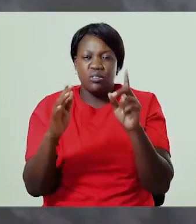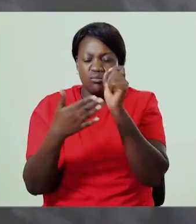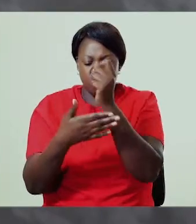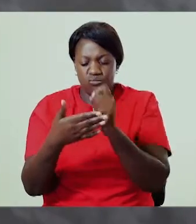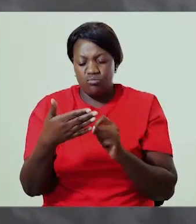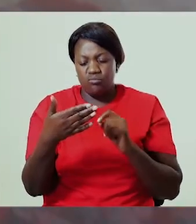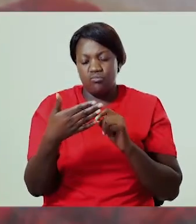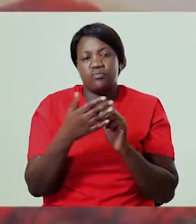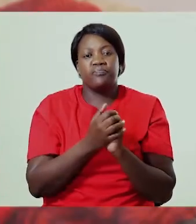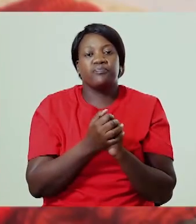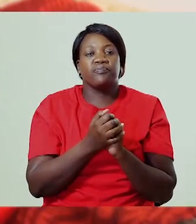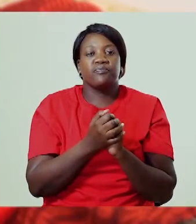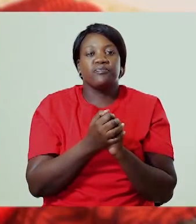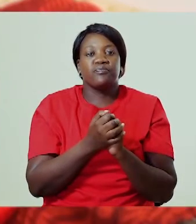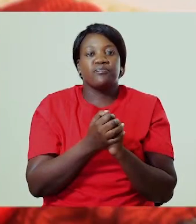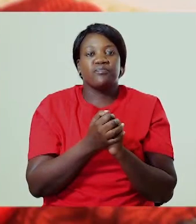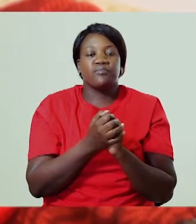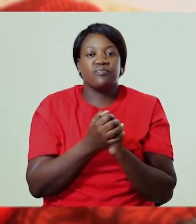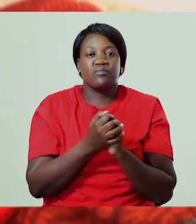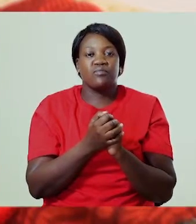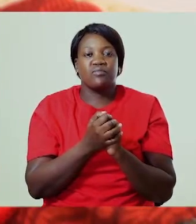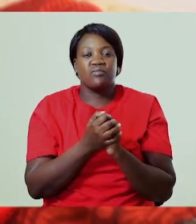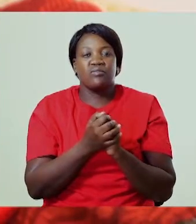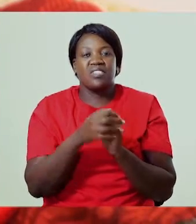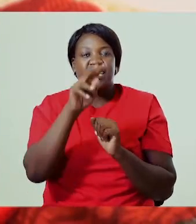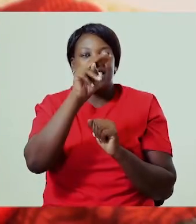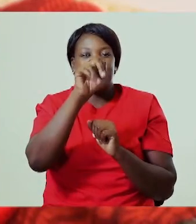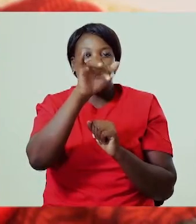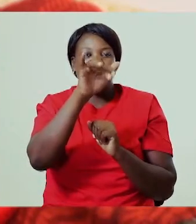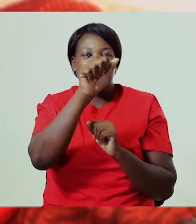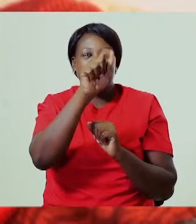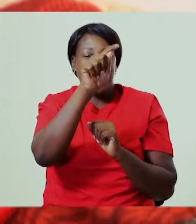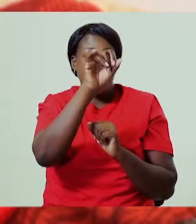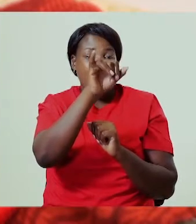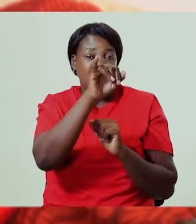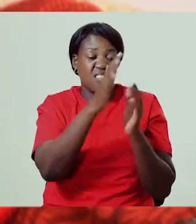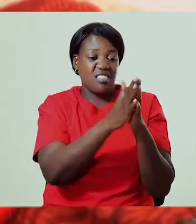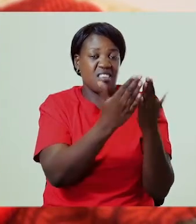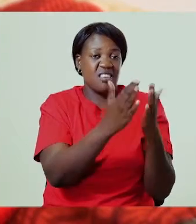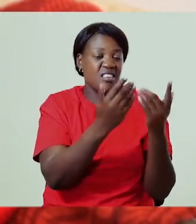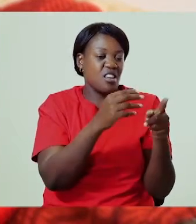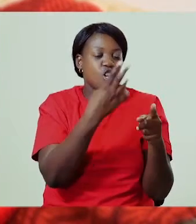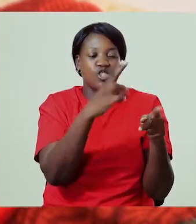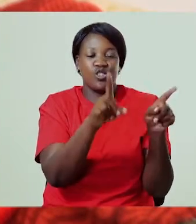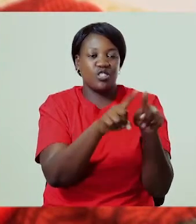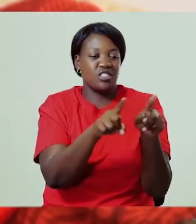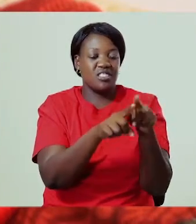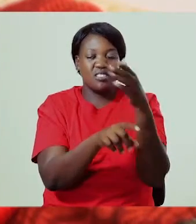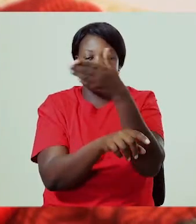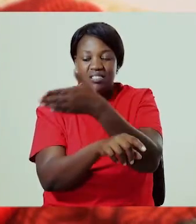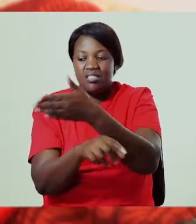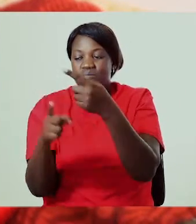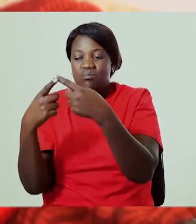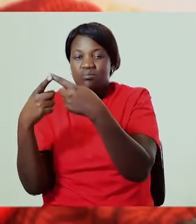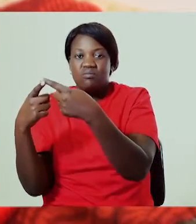intended. The style of Francis Niati, author of The Other Prisons, is not the same as J.G.